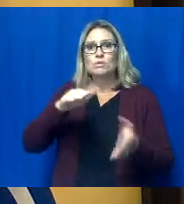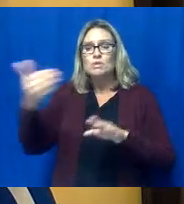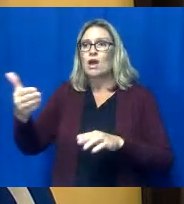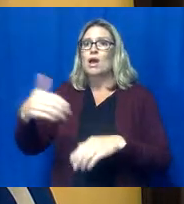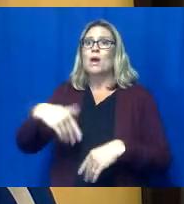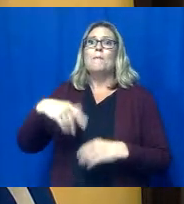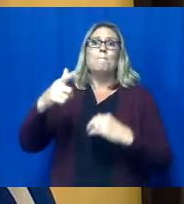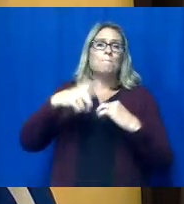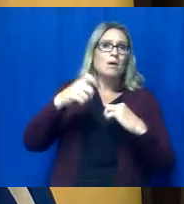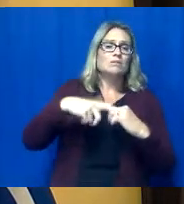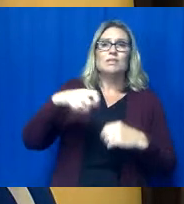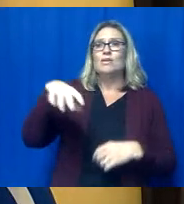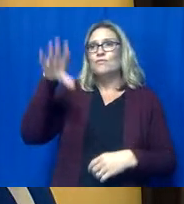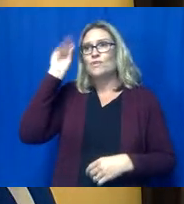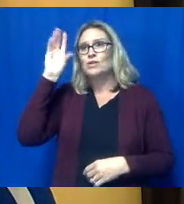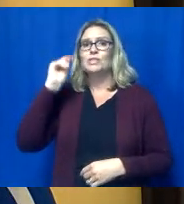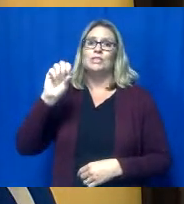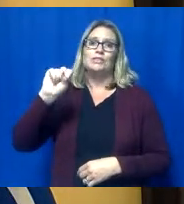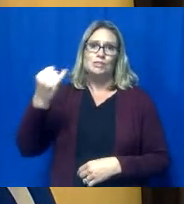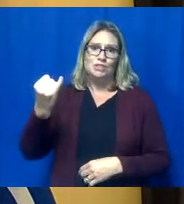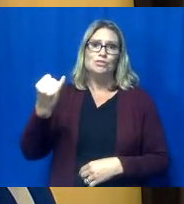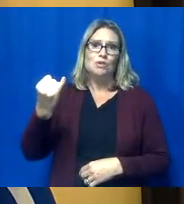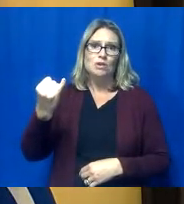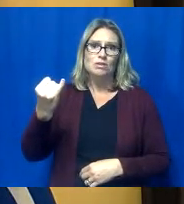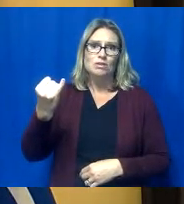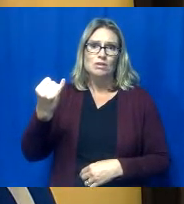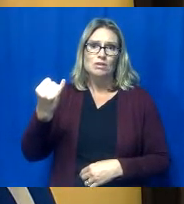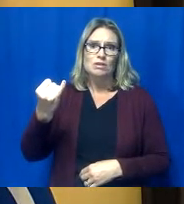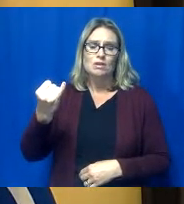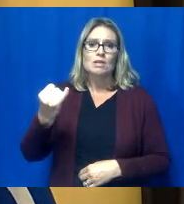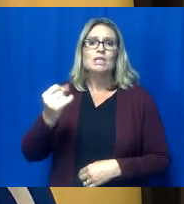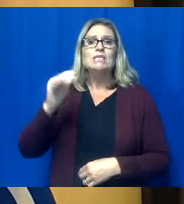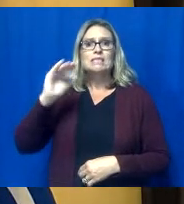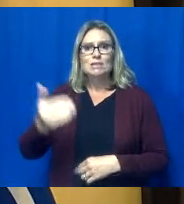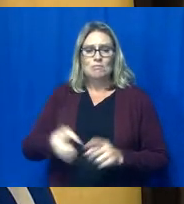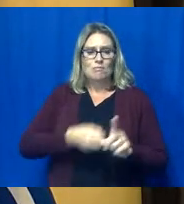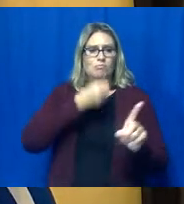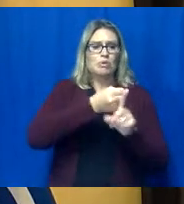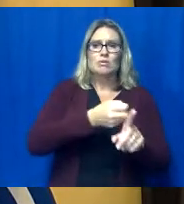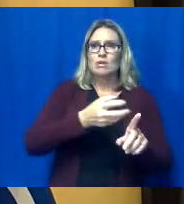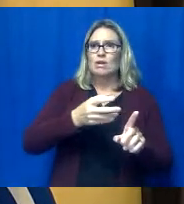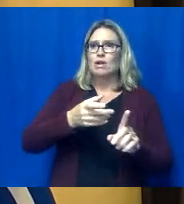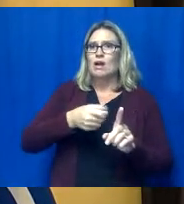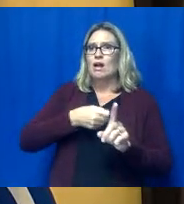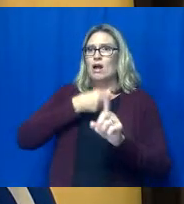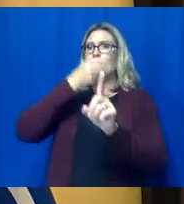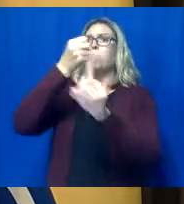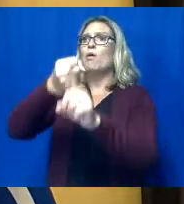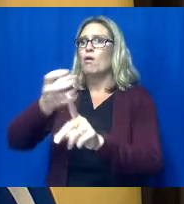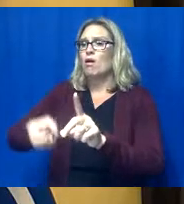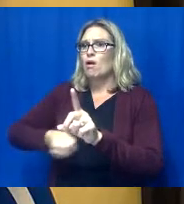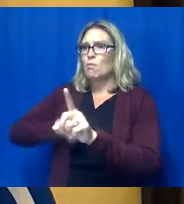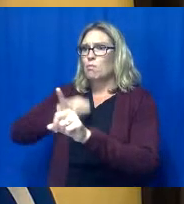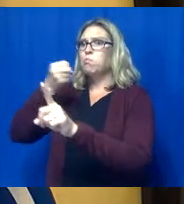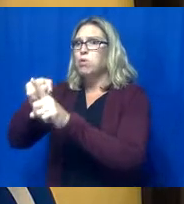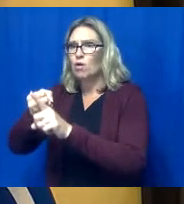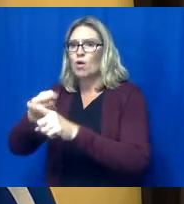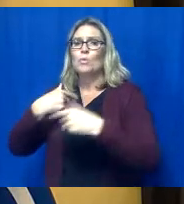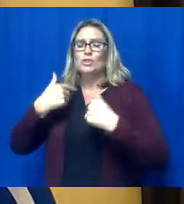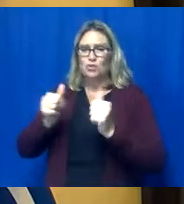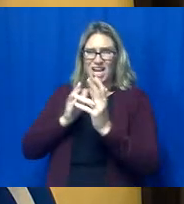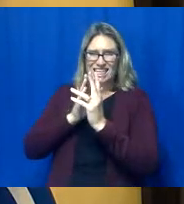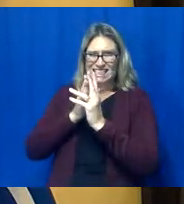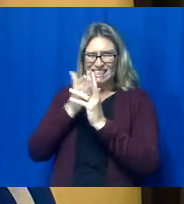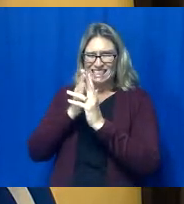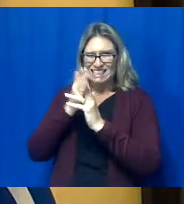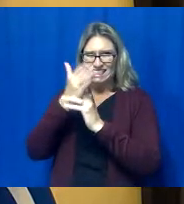St. John, and we would be thankful that it seemed to hit one hospital at a time. They would work their way through it, get out of the dilemma, and then we would